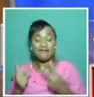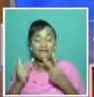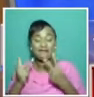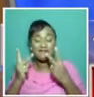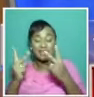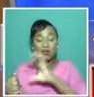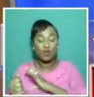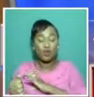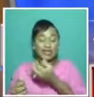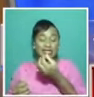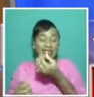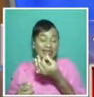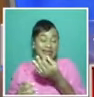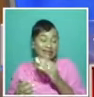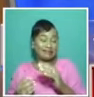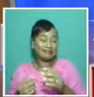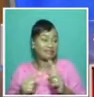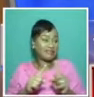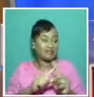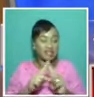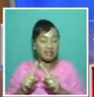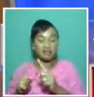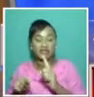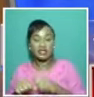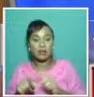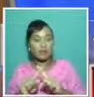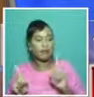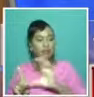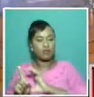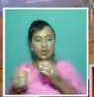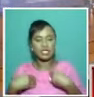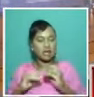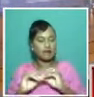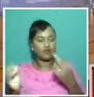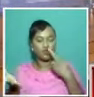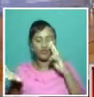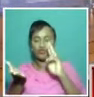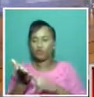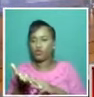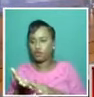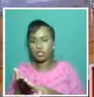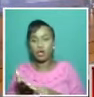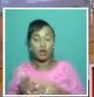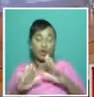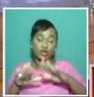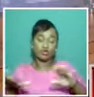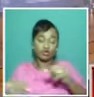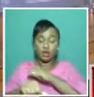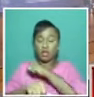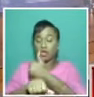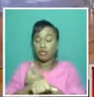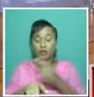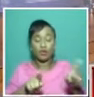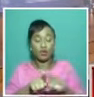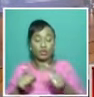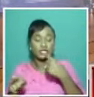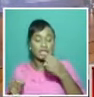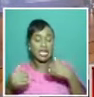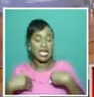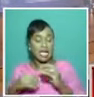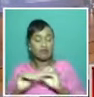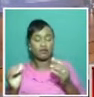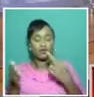make a report, and yet the police have no report. I believe the Children's Authority also said that they had no report. You know, how